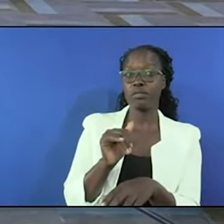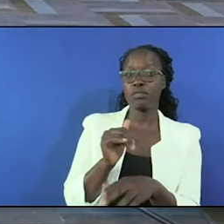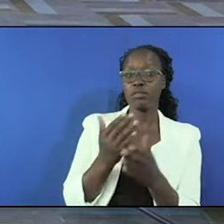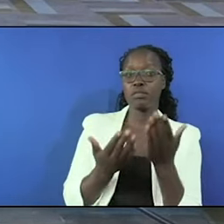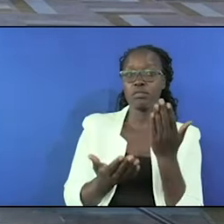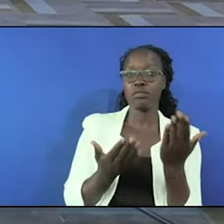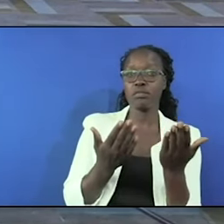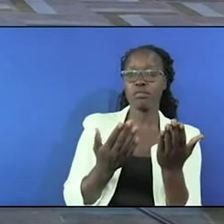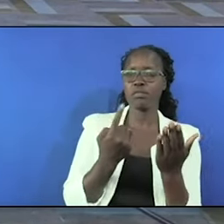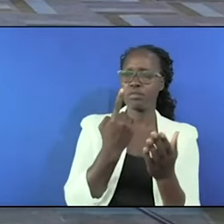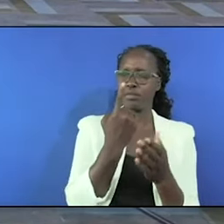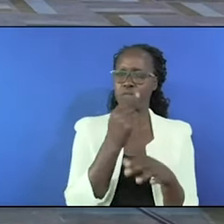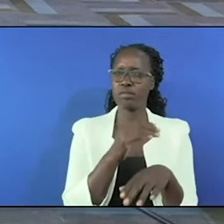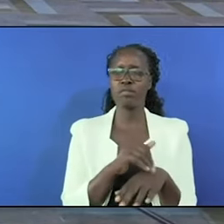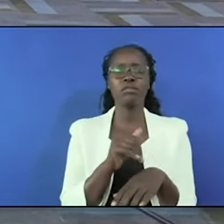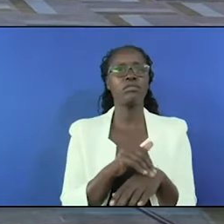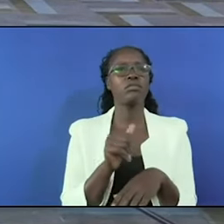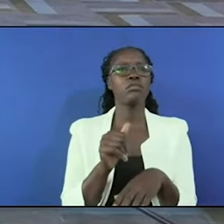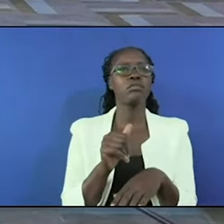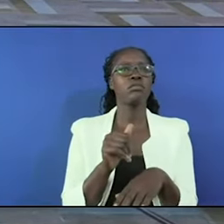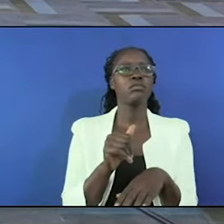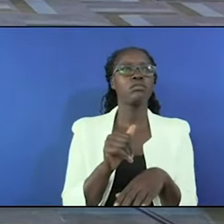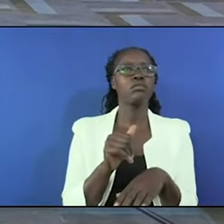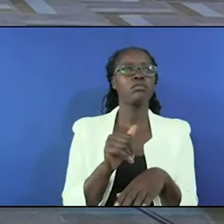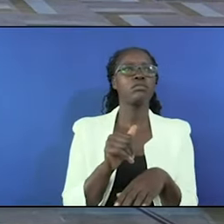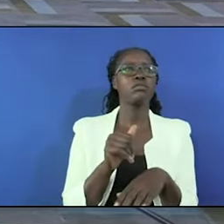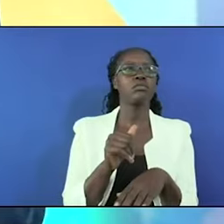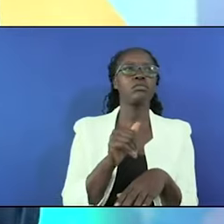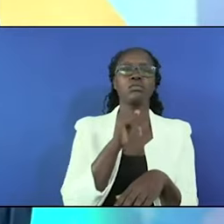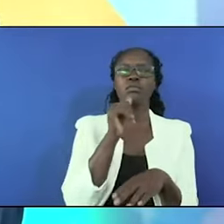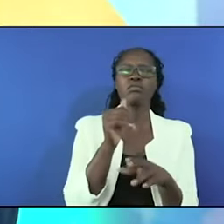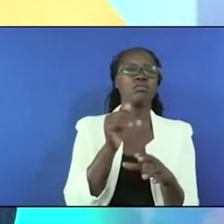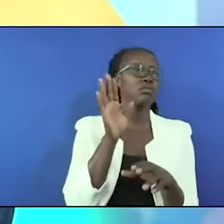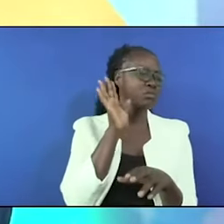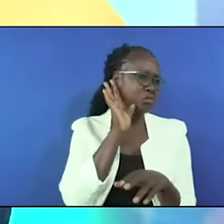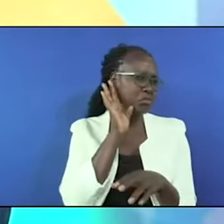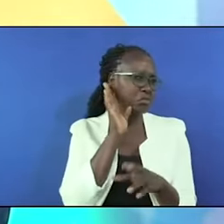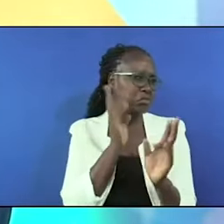probably one of the calls that you are not used to hearing,